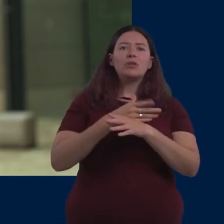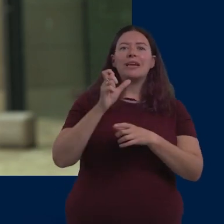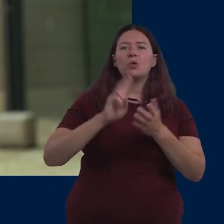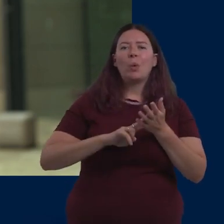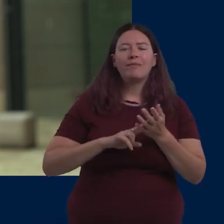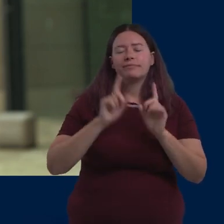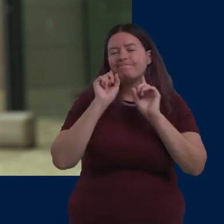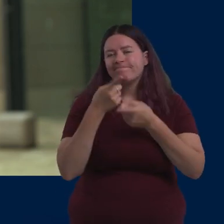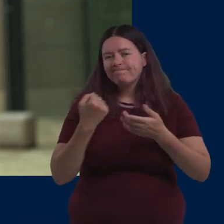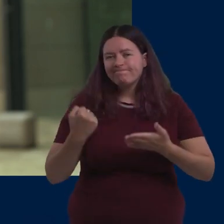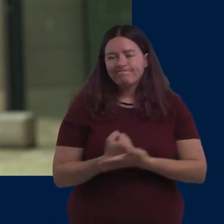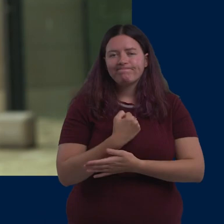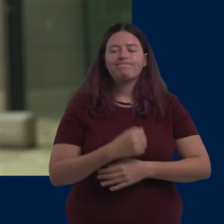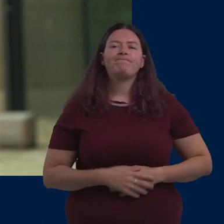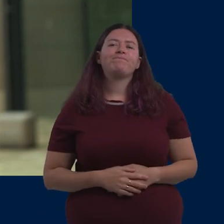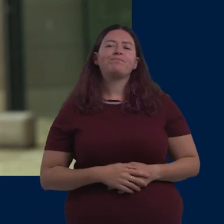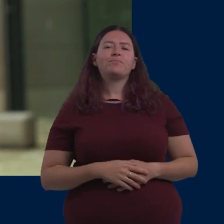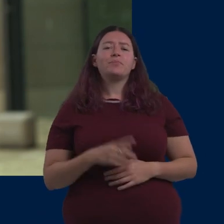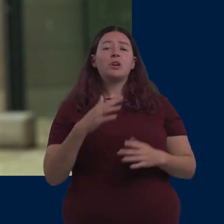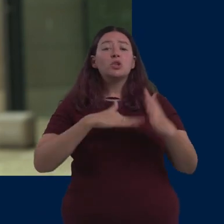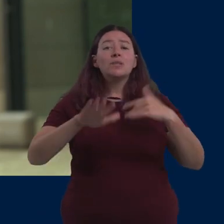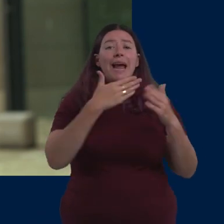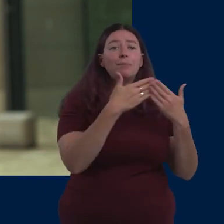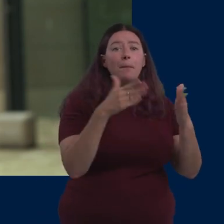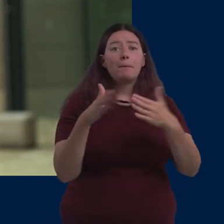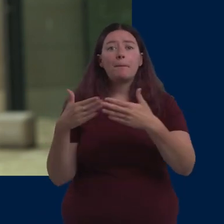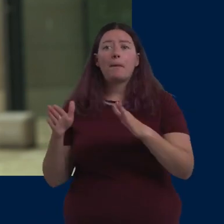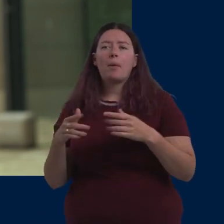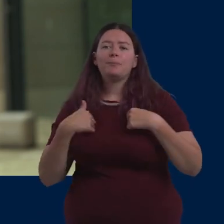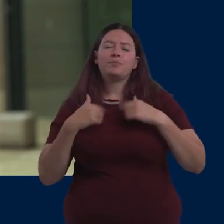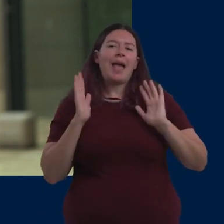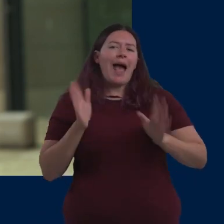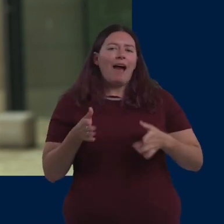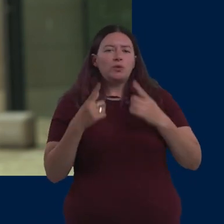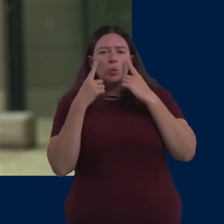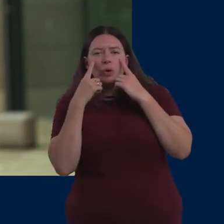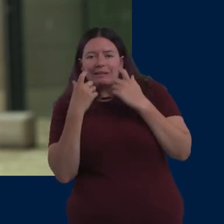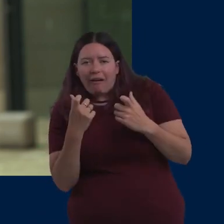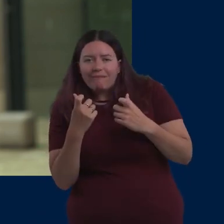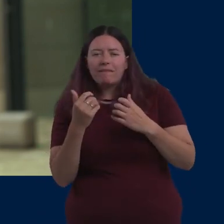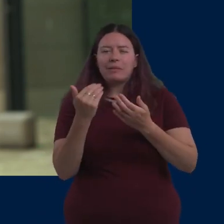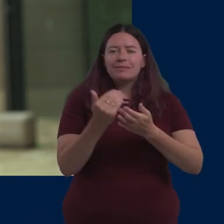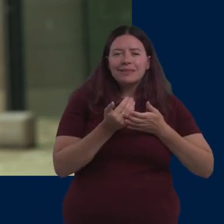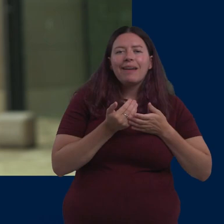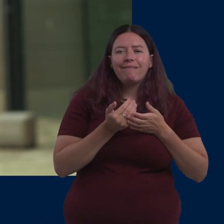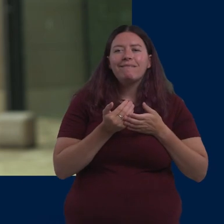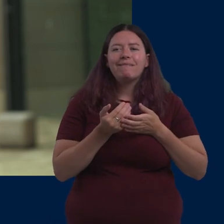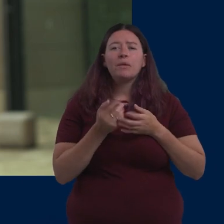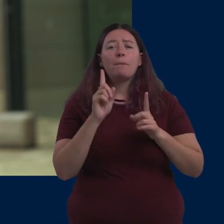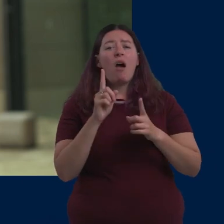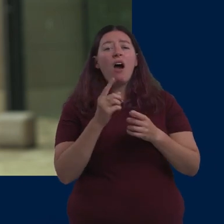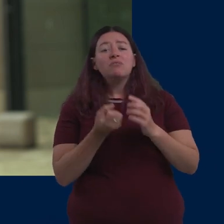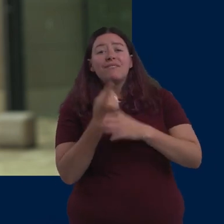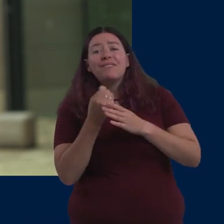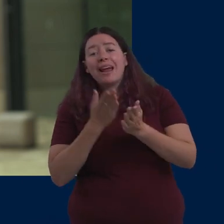it how it would have been pre-pandemic. While society opens up fast, we have to be able to do so in a way that's safe and can